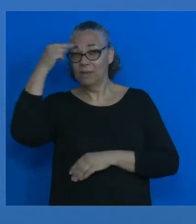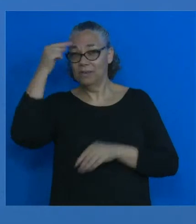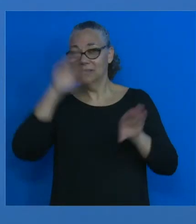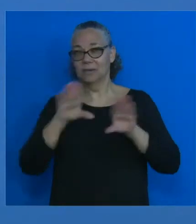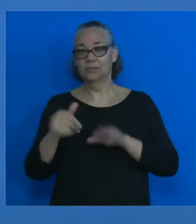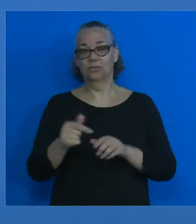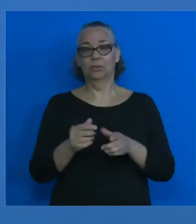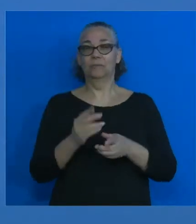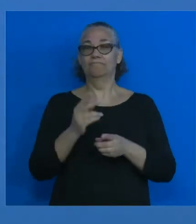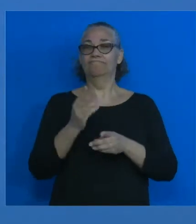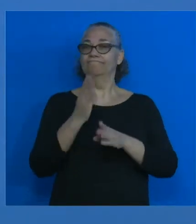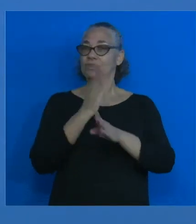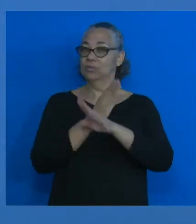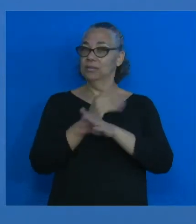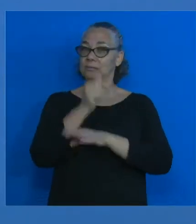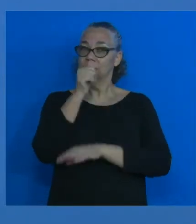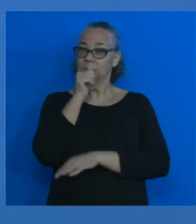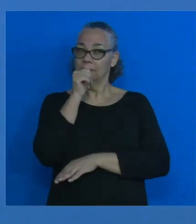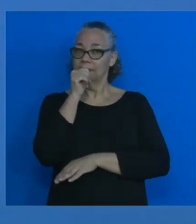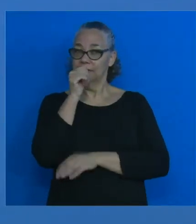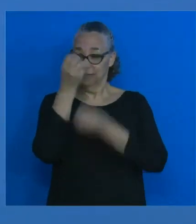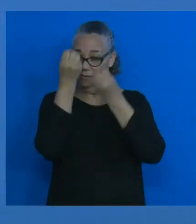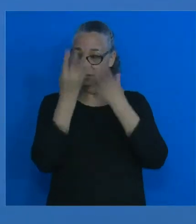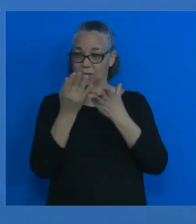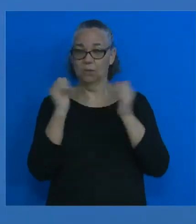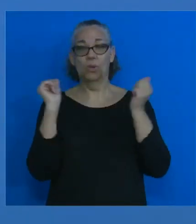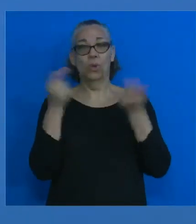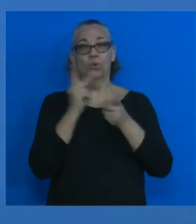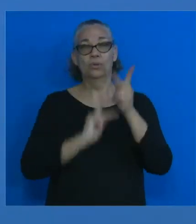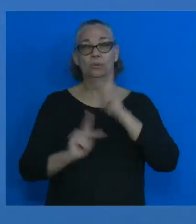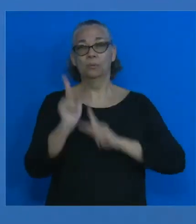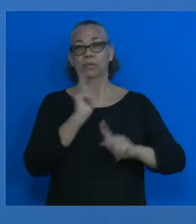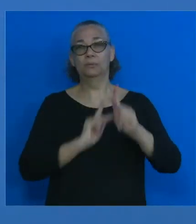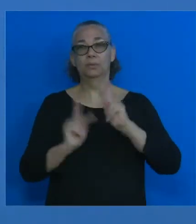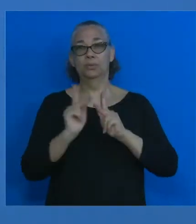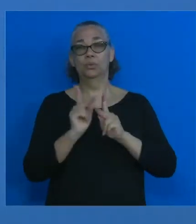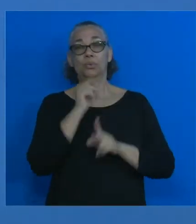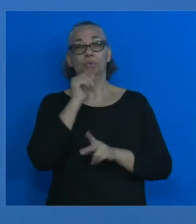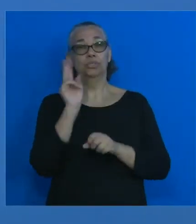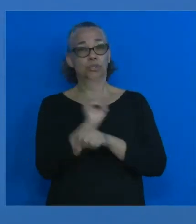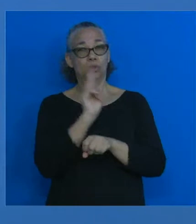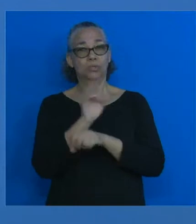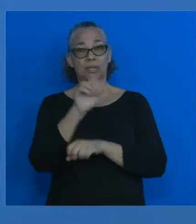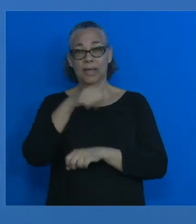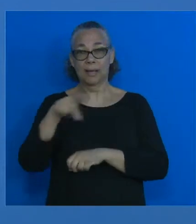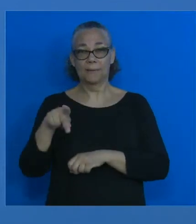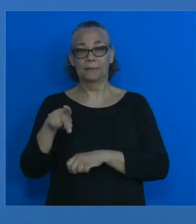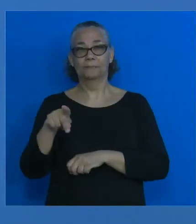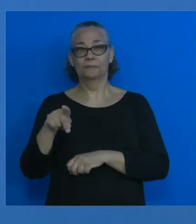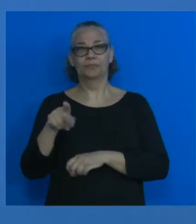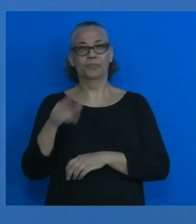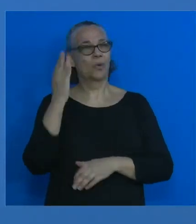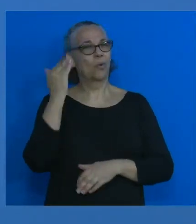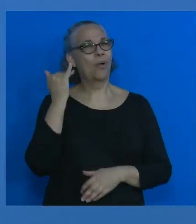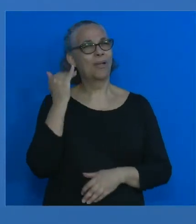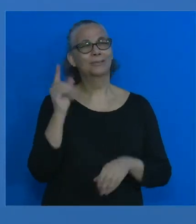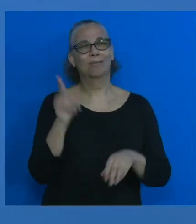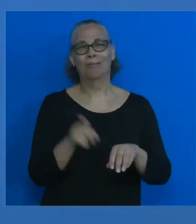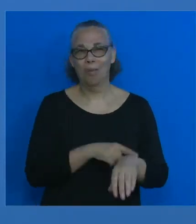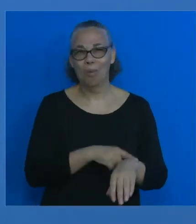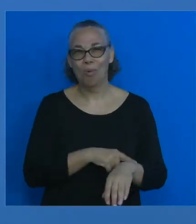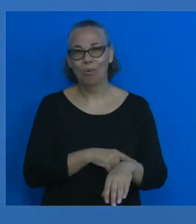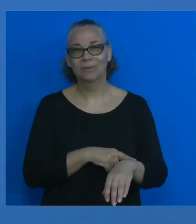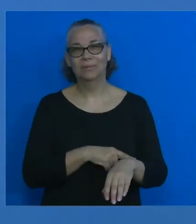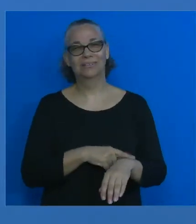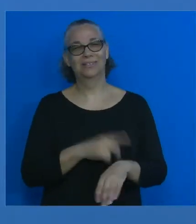privacy and the information of all those persons who have downloaded the app. And the reason why this took so long is because we wanted to